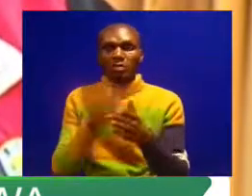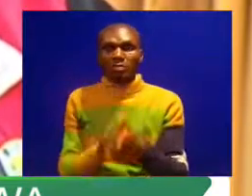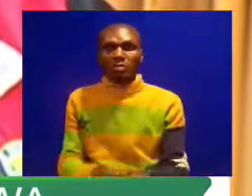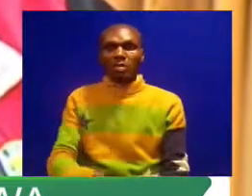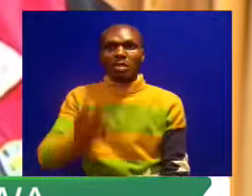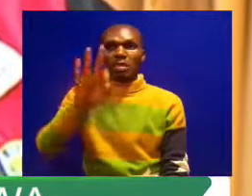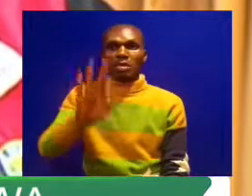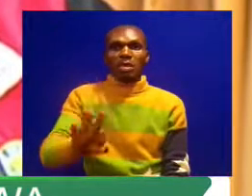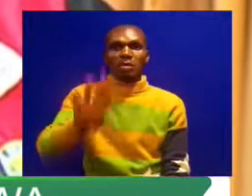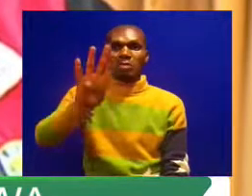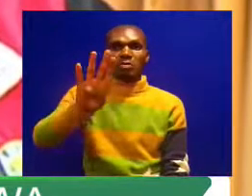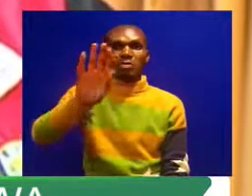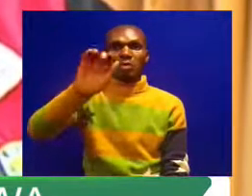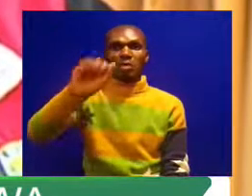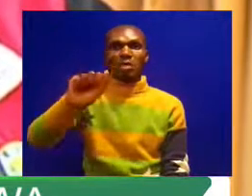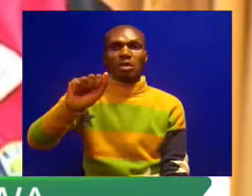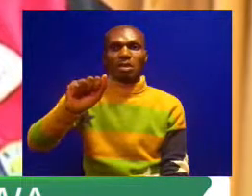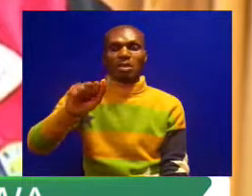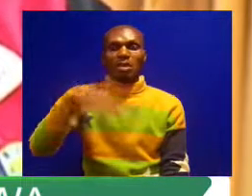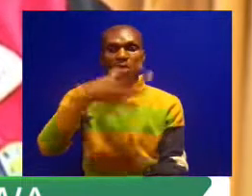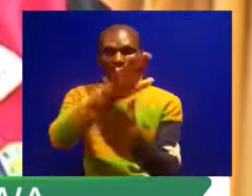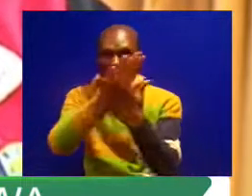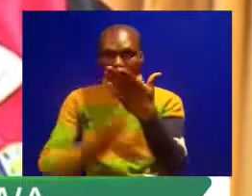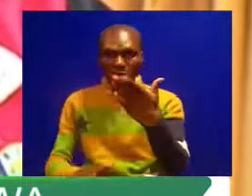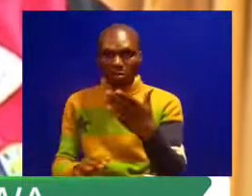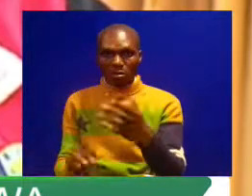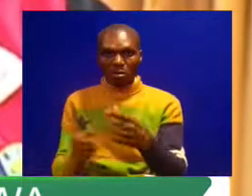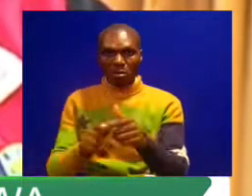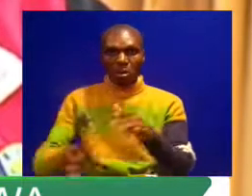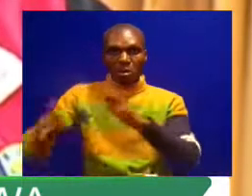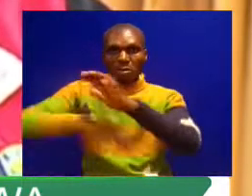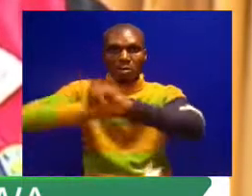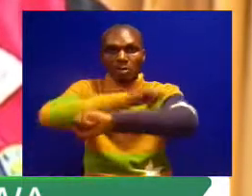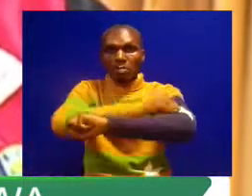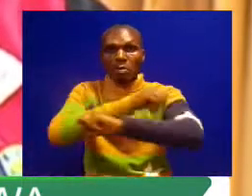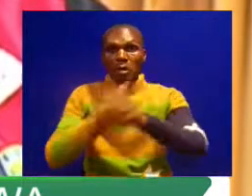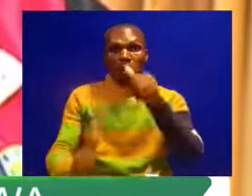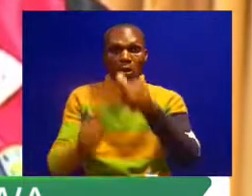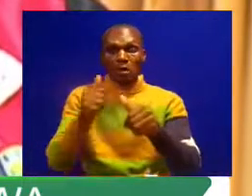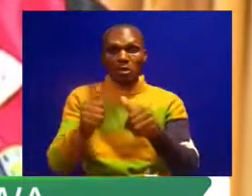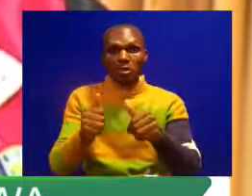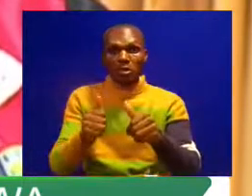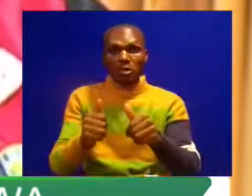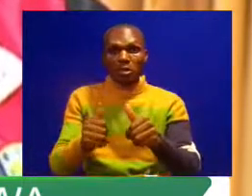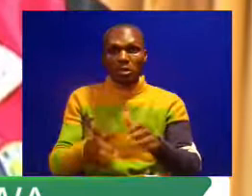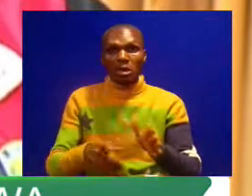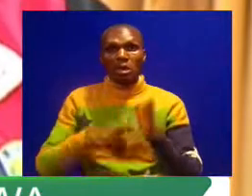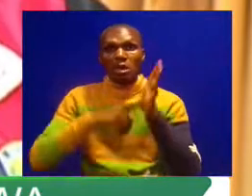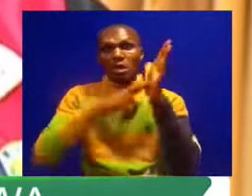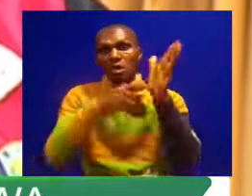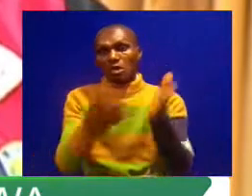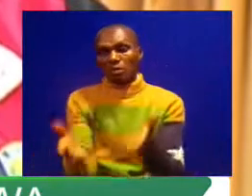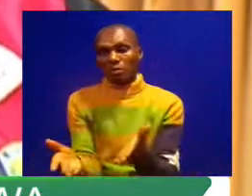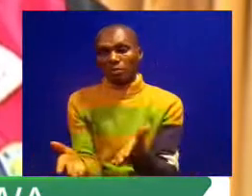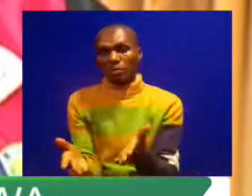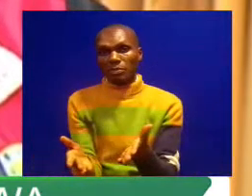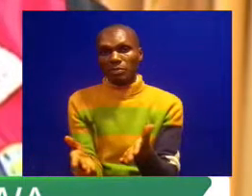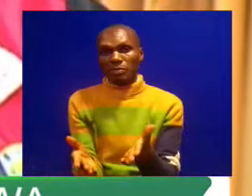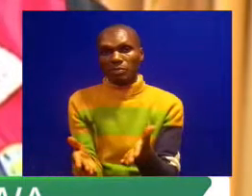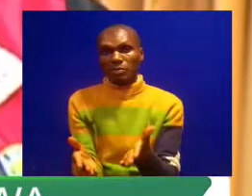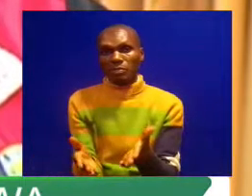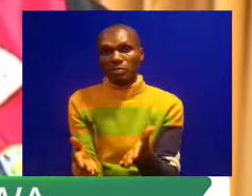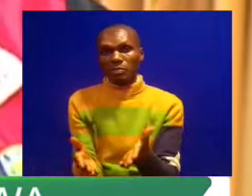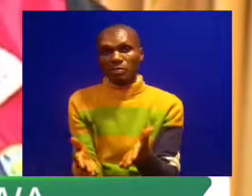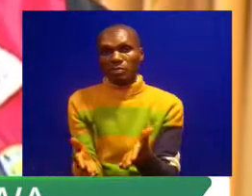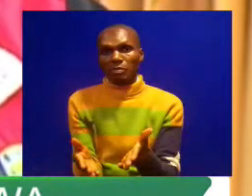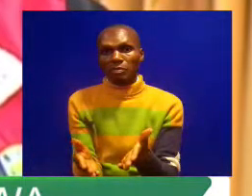34A for Gasharaigo Primary School, which was sensationally presented by Madam